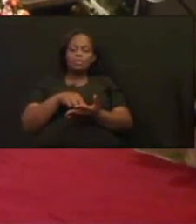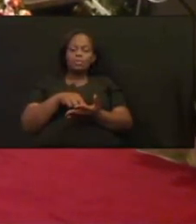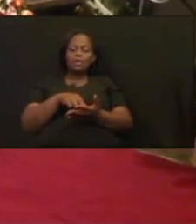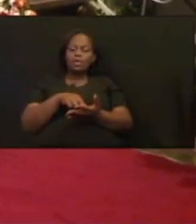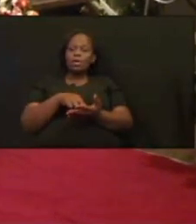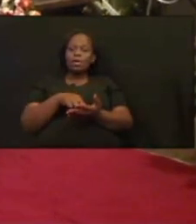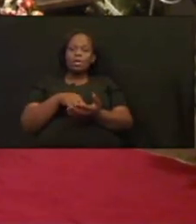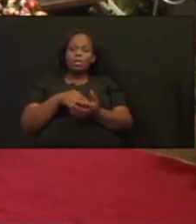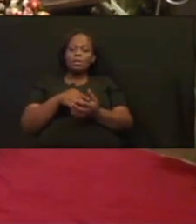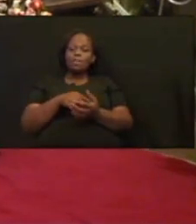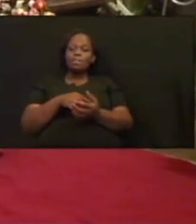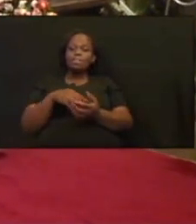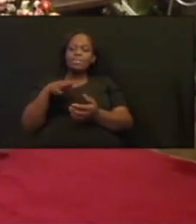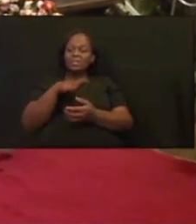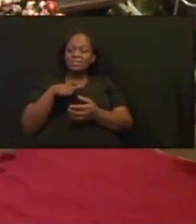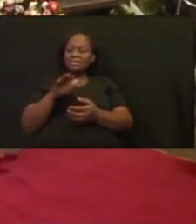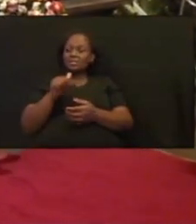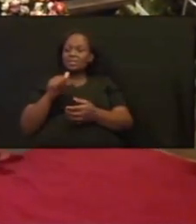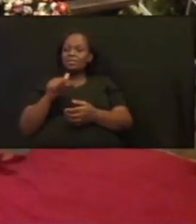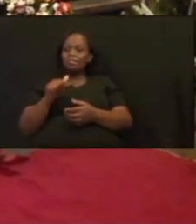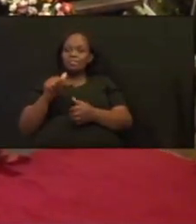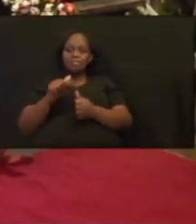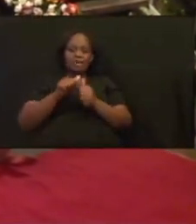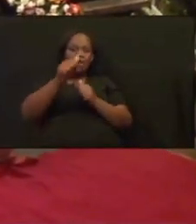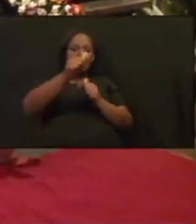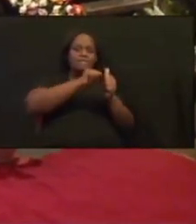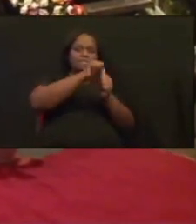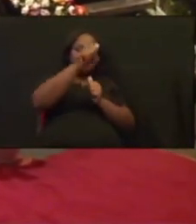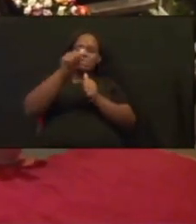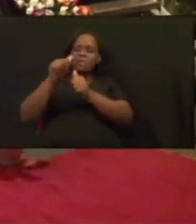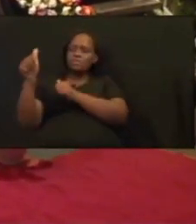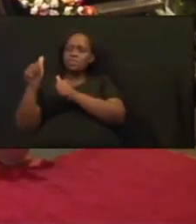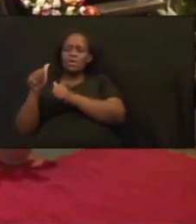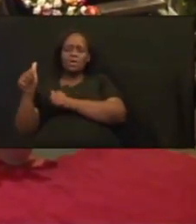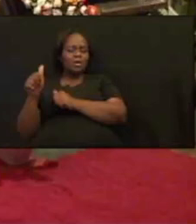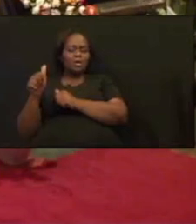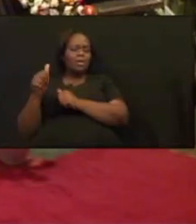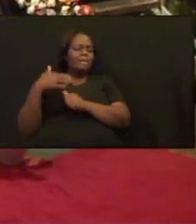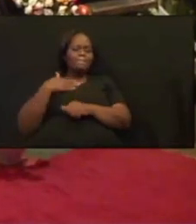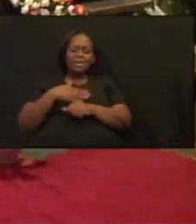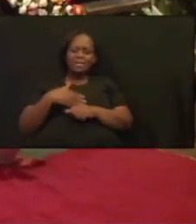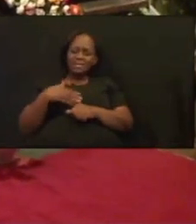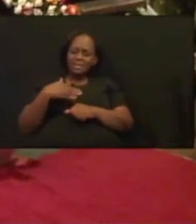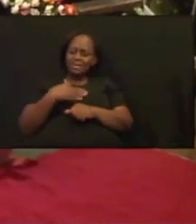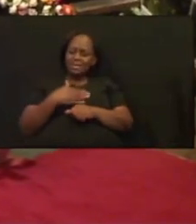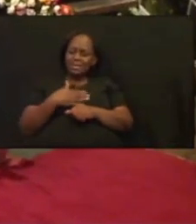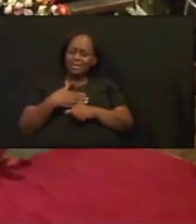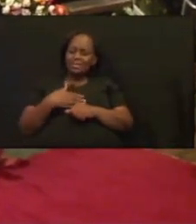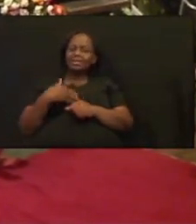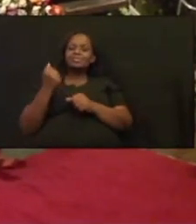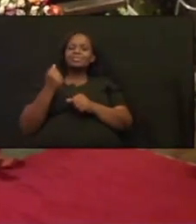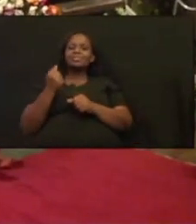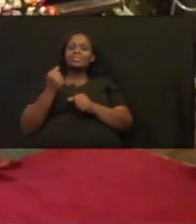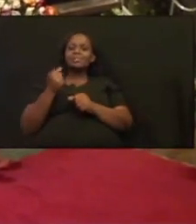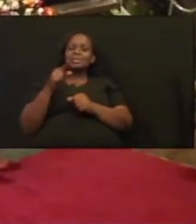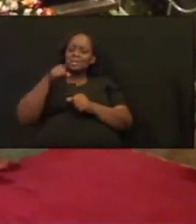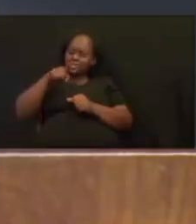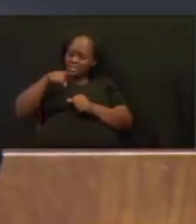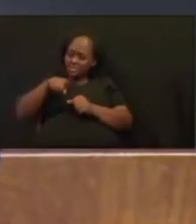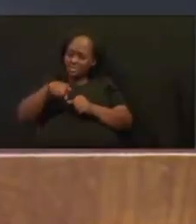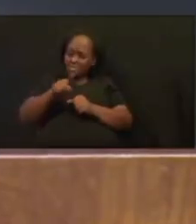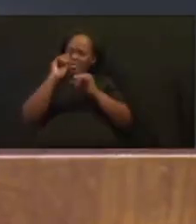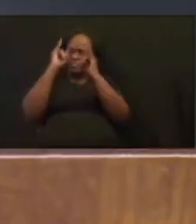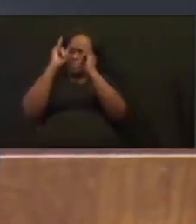those following, you can make yourself available and say, Lord, I am available, I am usable. Don't do